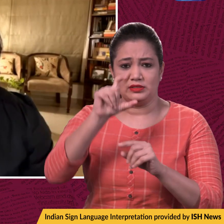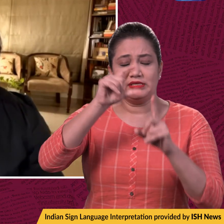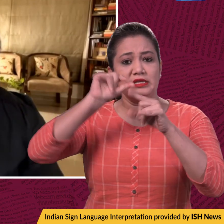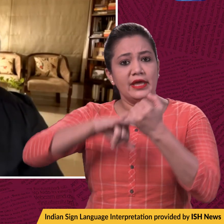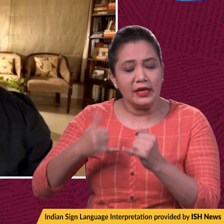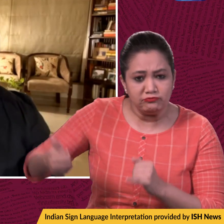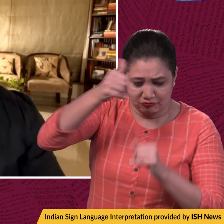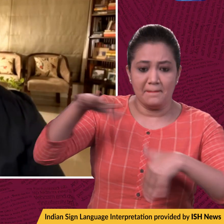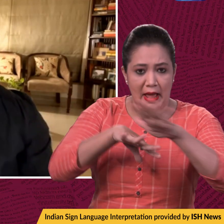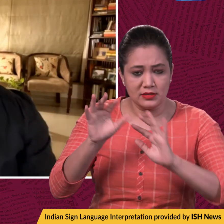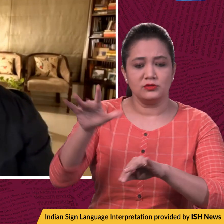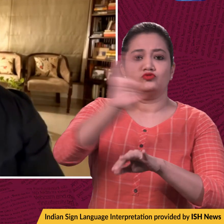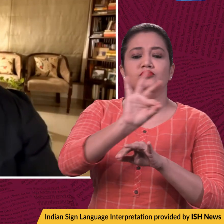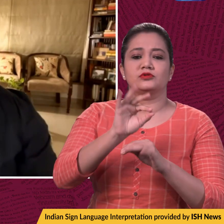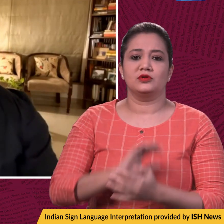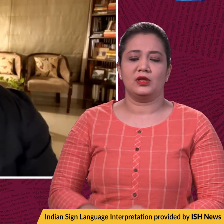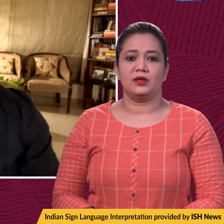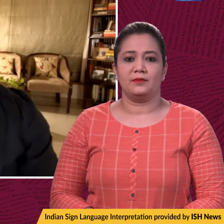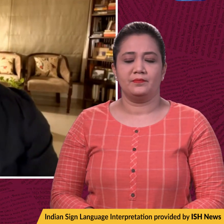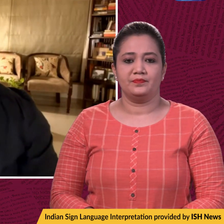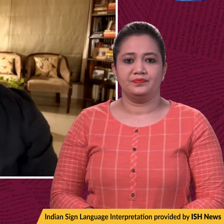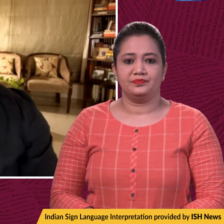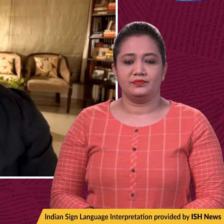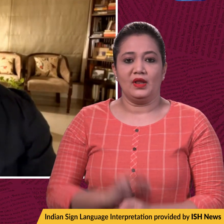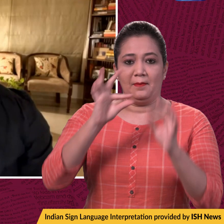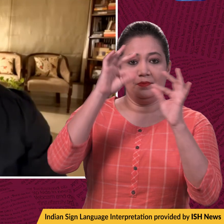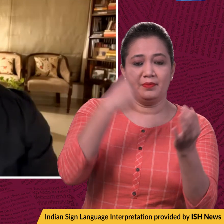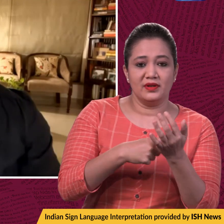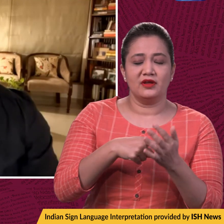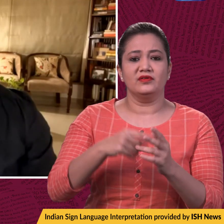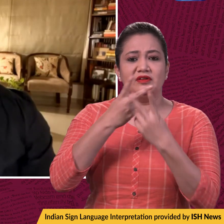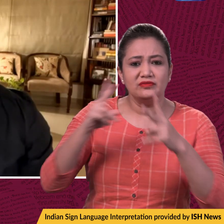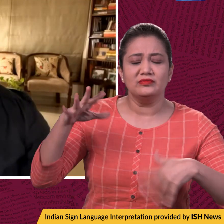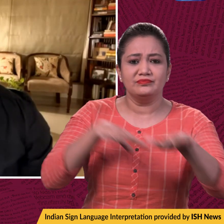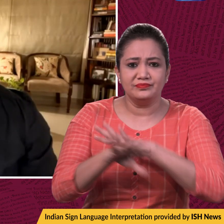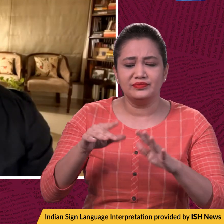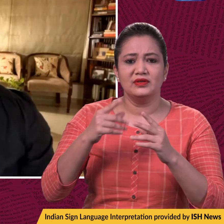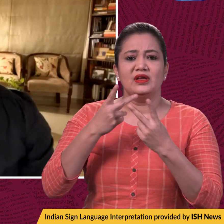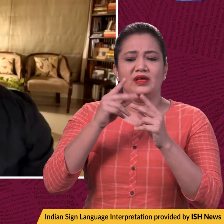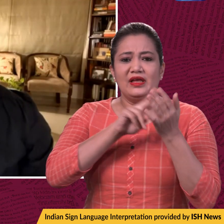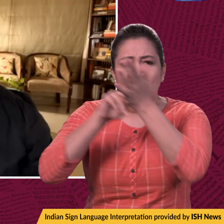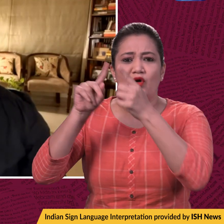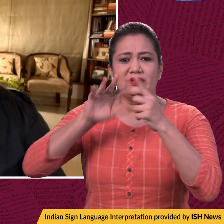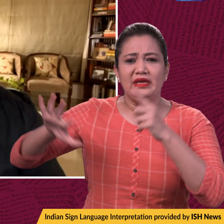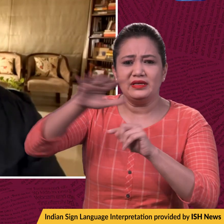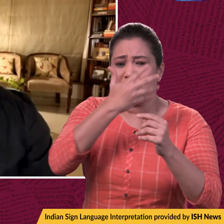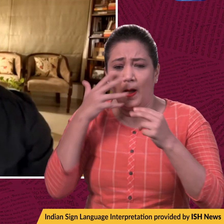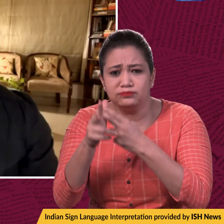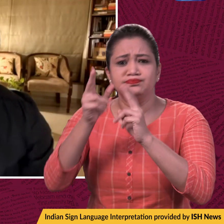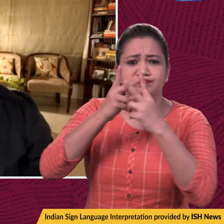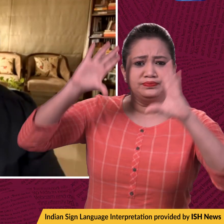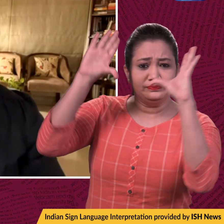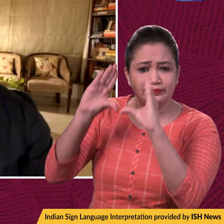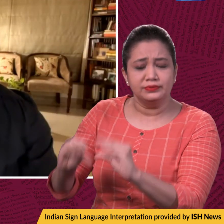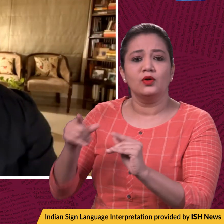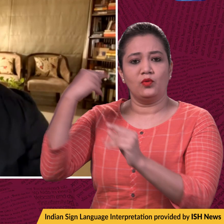Defence Staff to head the tri-services. General Rawat is credited for being instrumental in reducing militancy in the